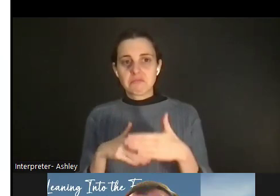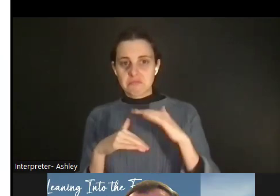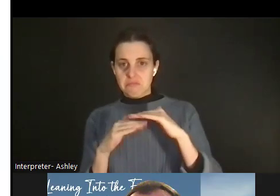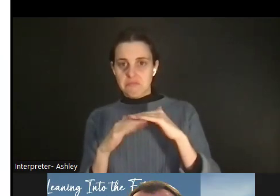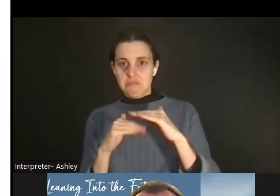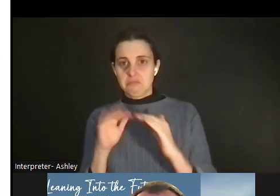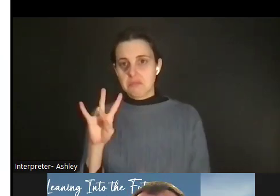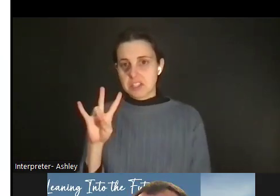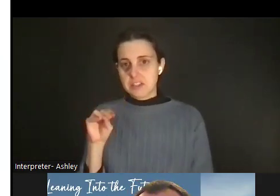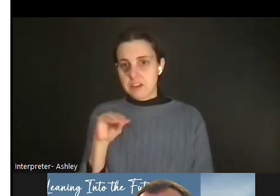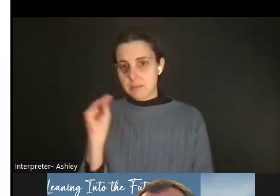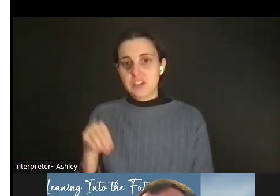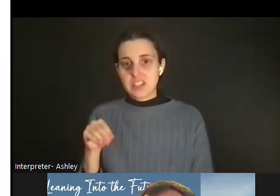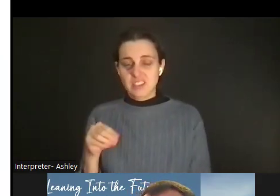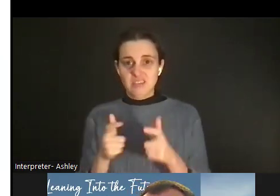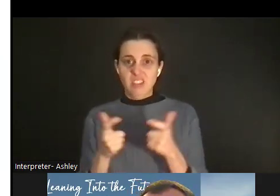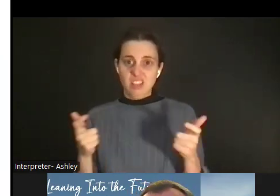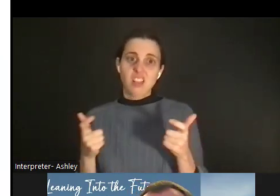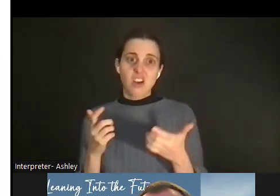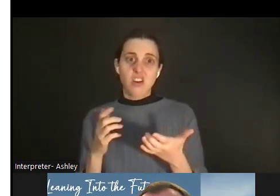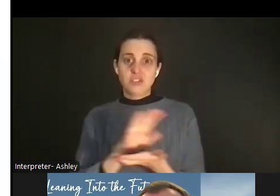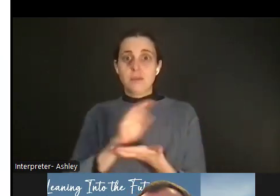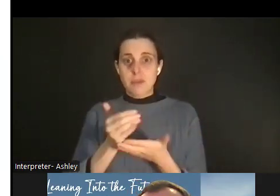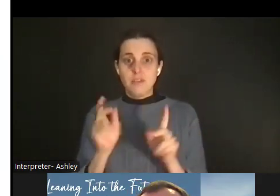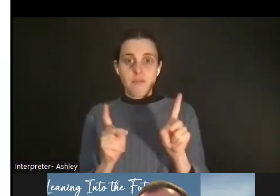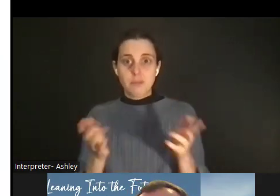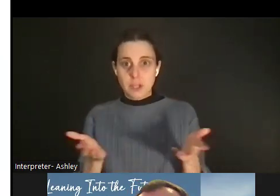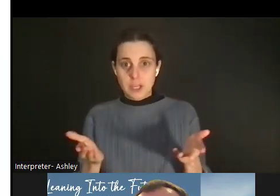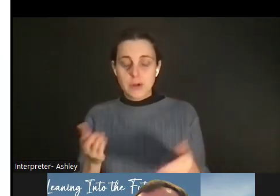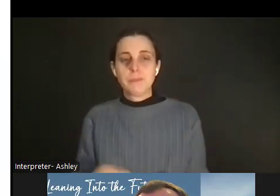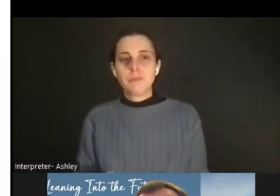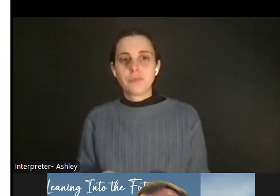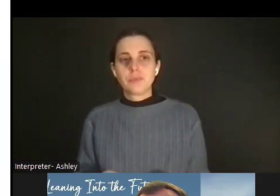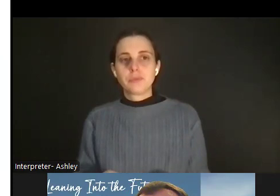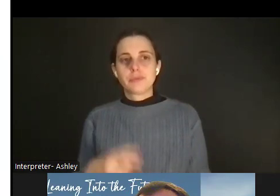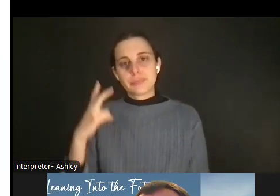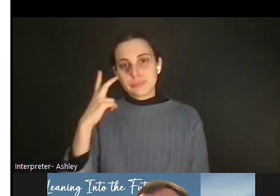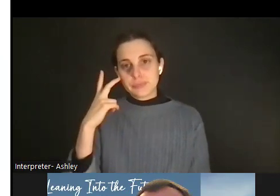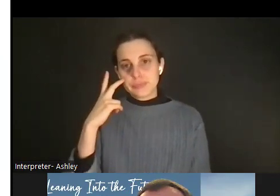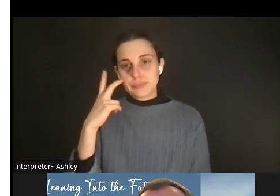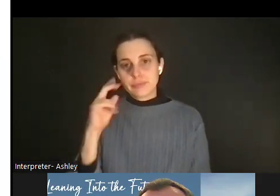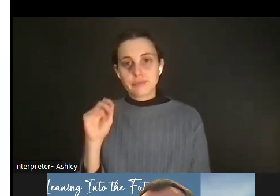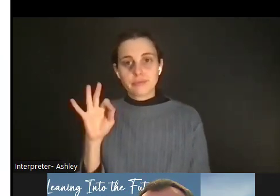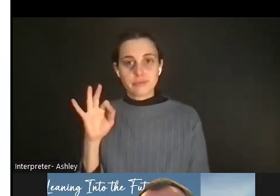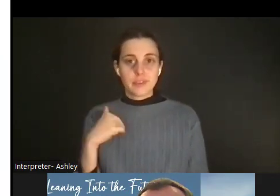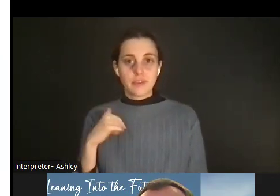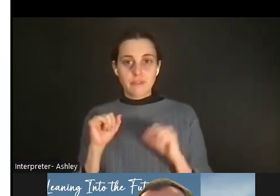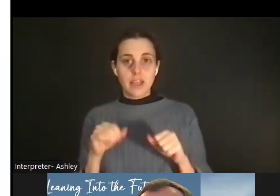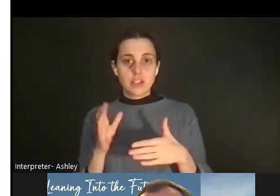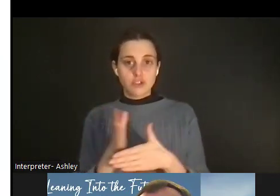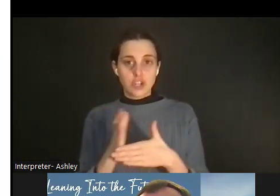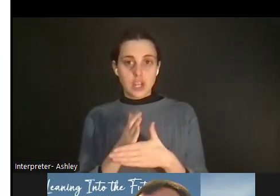is definitely a large majority. So let's see if I can share what we've